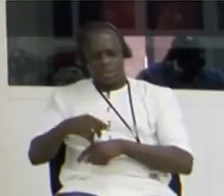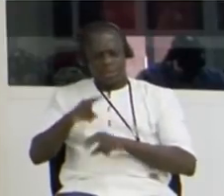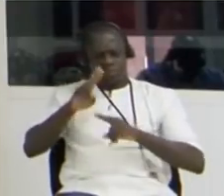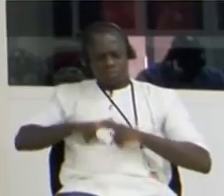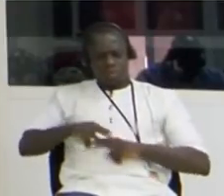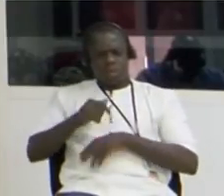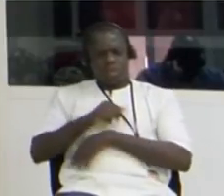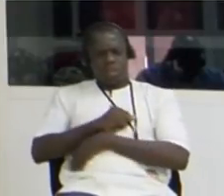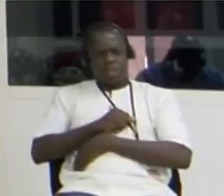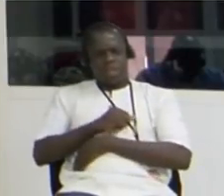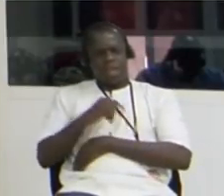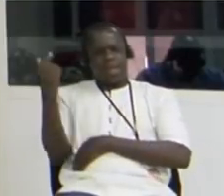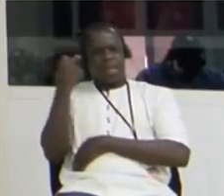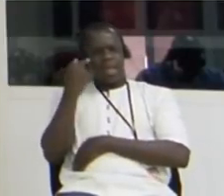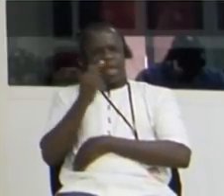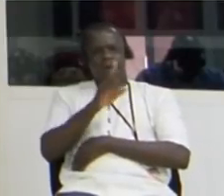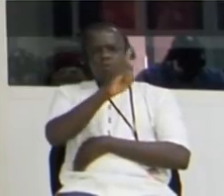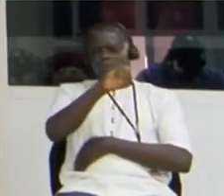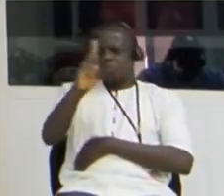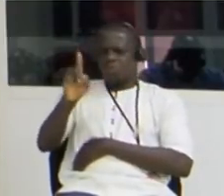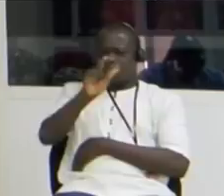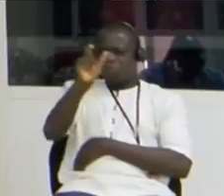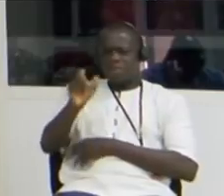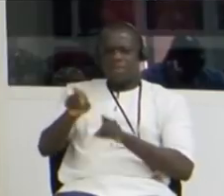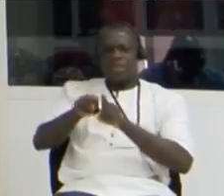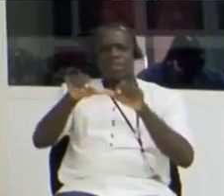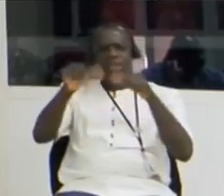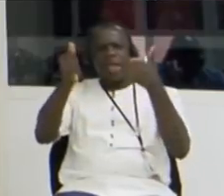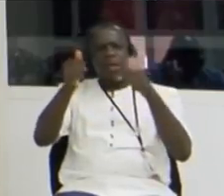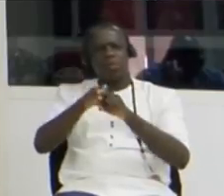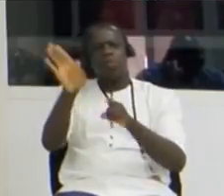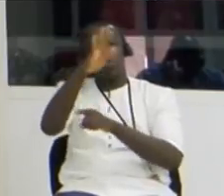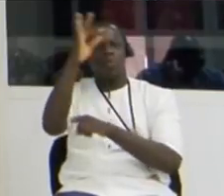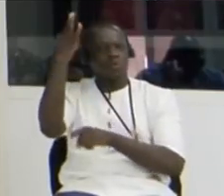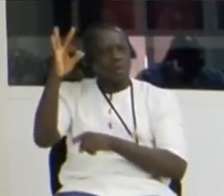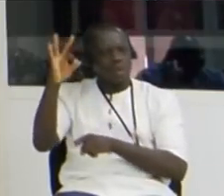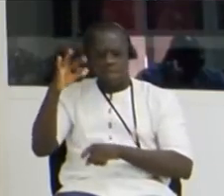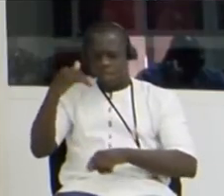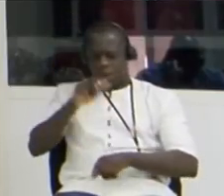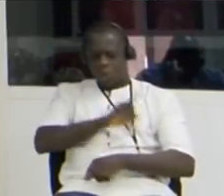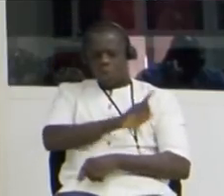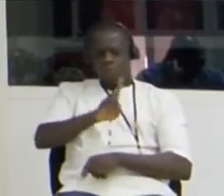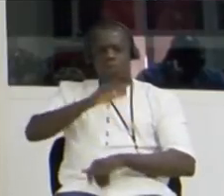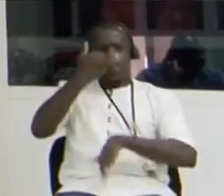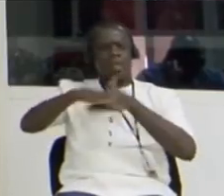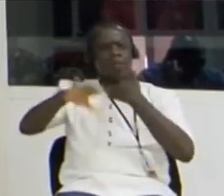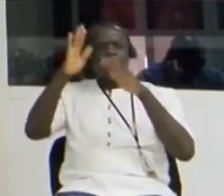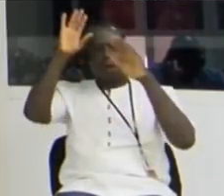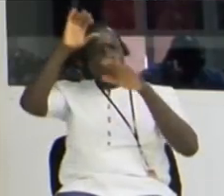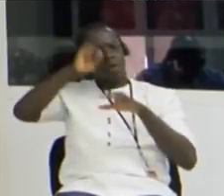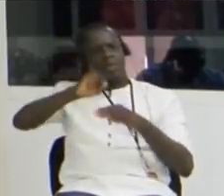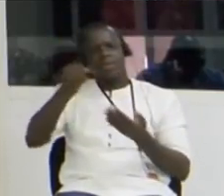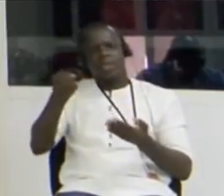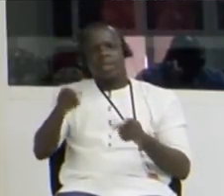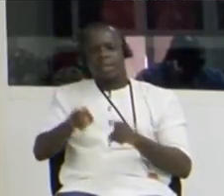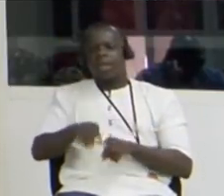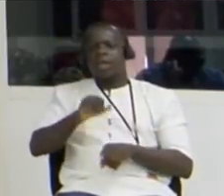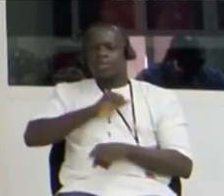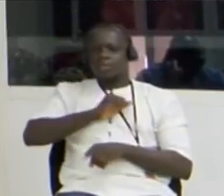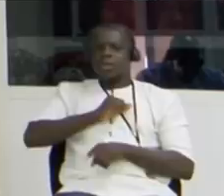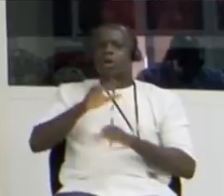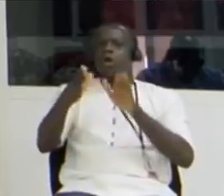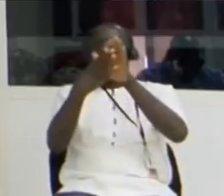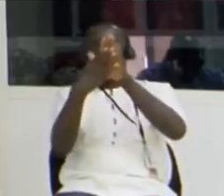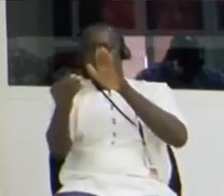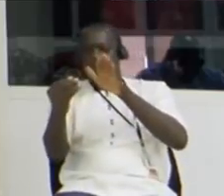has gone for studies without our knowledge. And I always quote the outlay of our